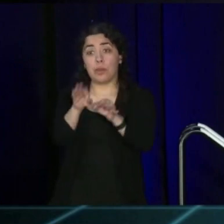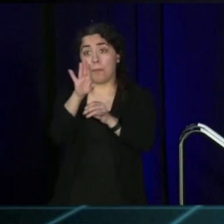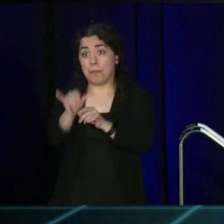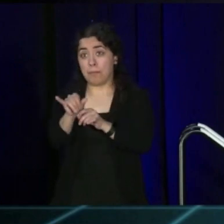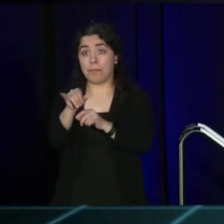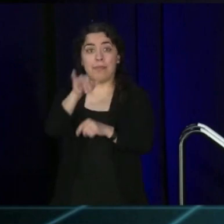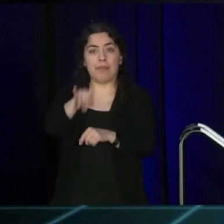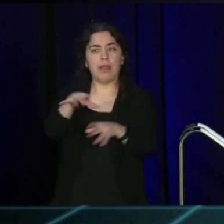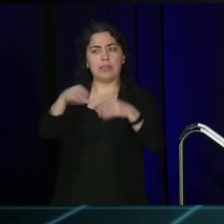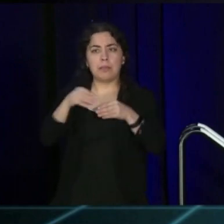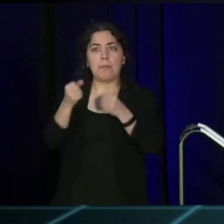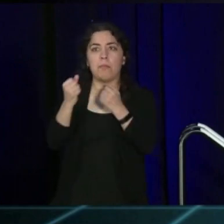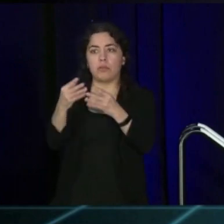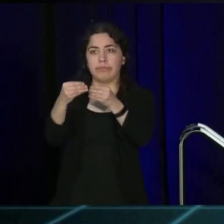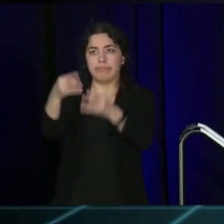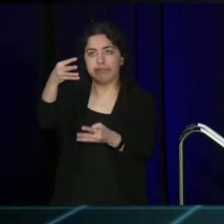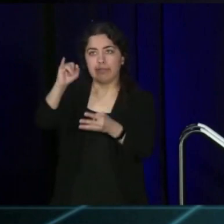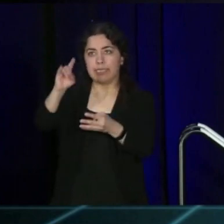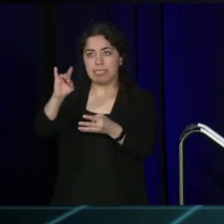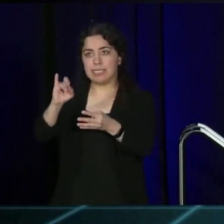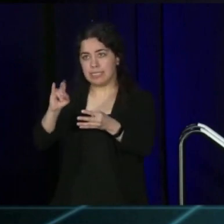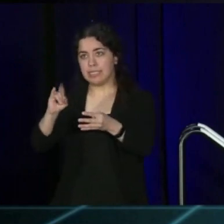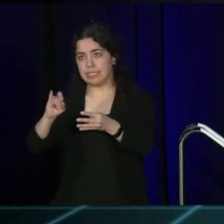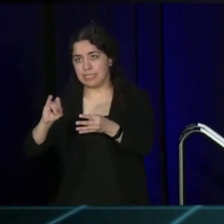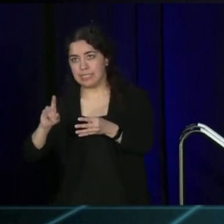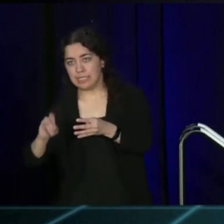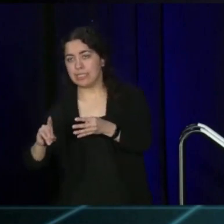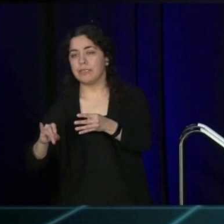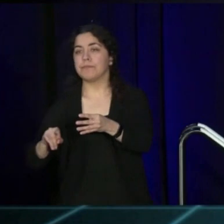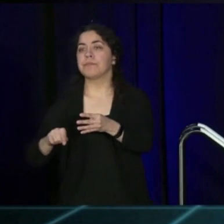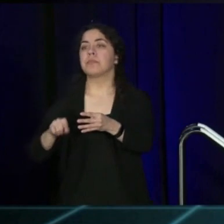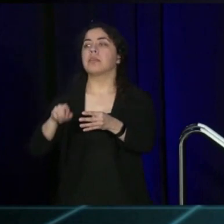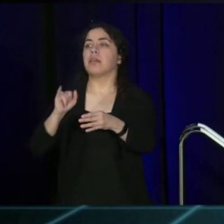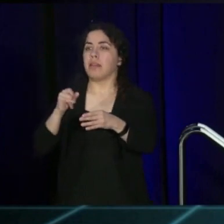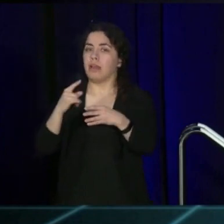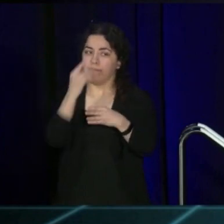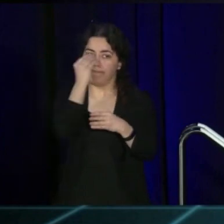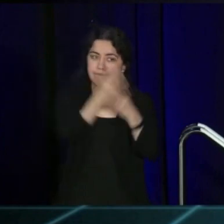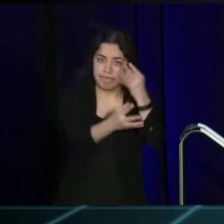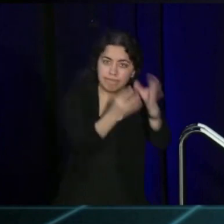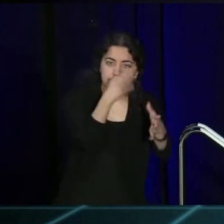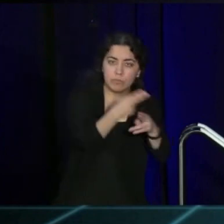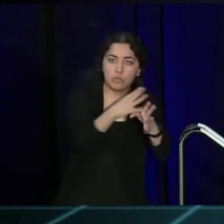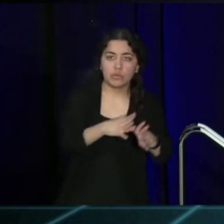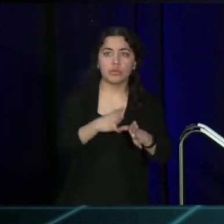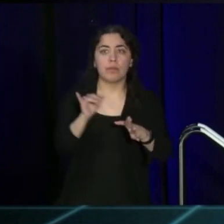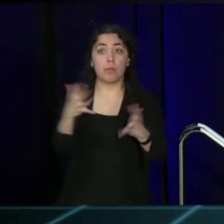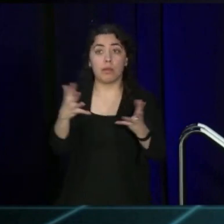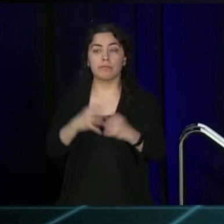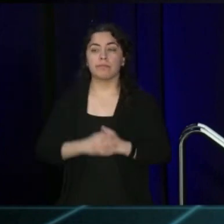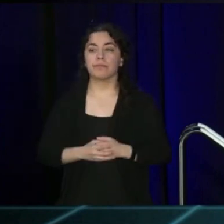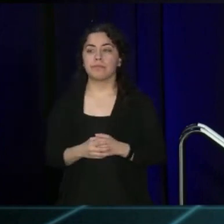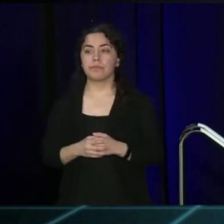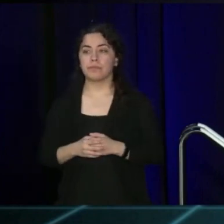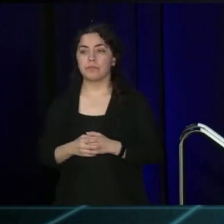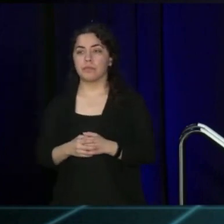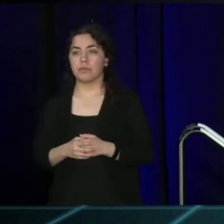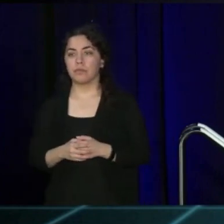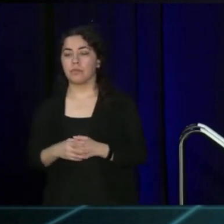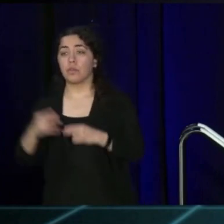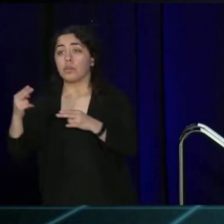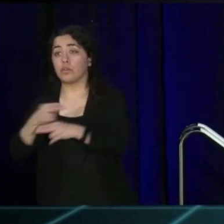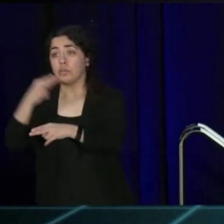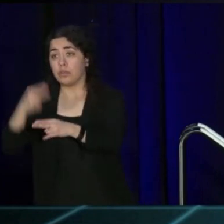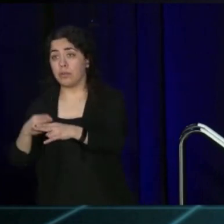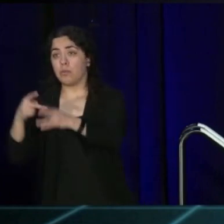multiple IDs, and then we'll concatenate the contents when announcing to the user, like this. Username, required invalidate to edit text.